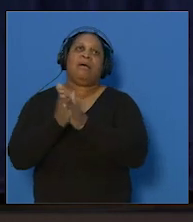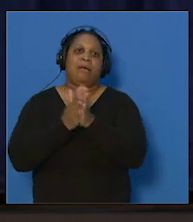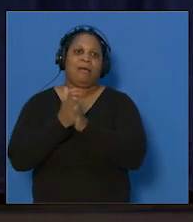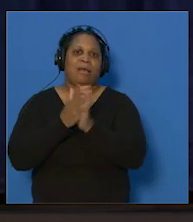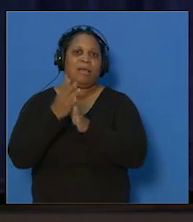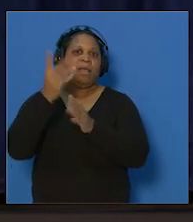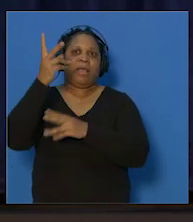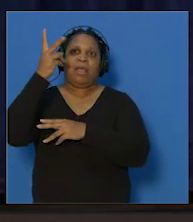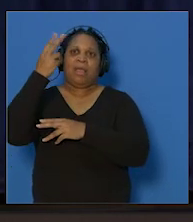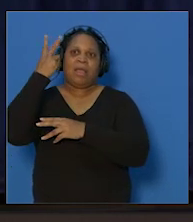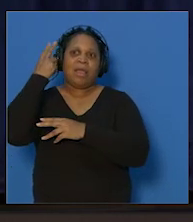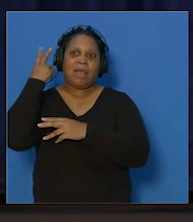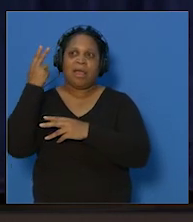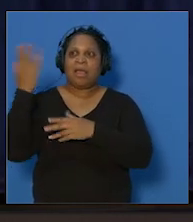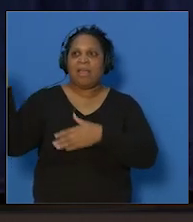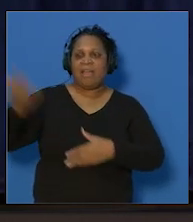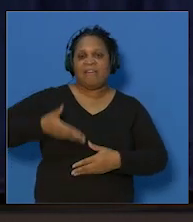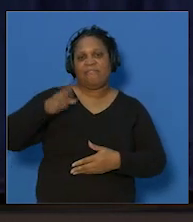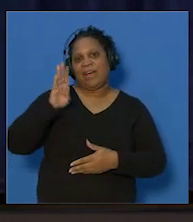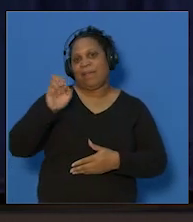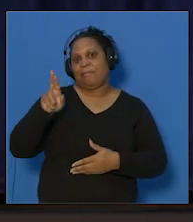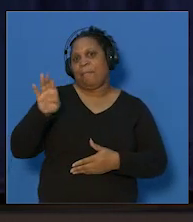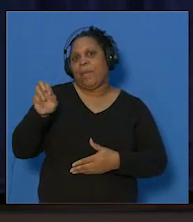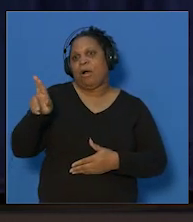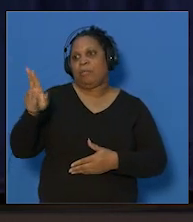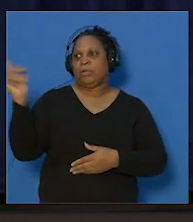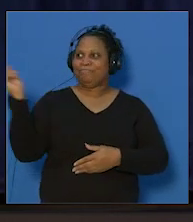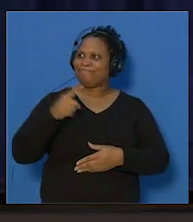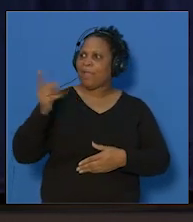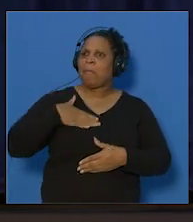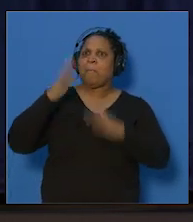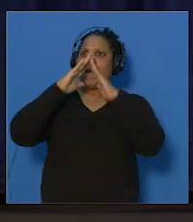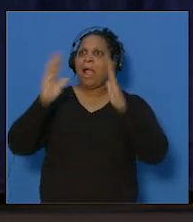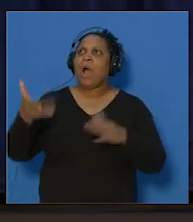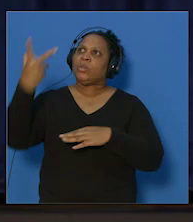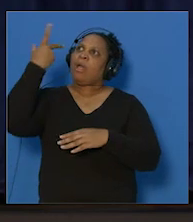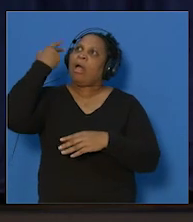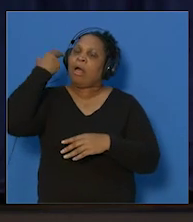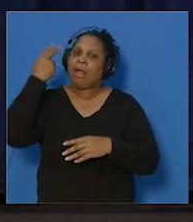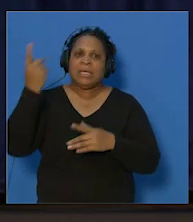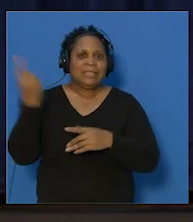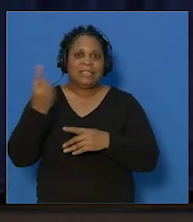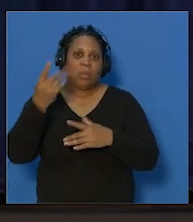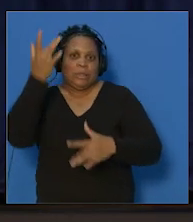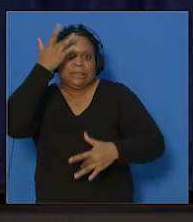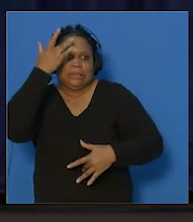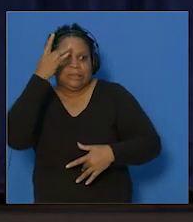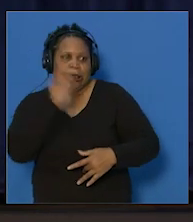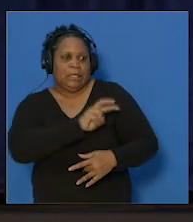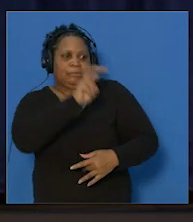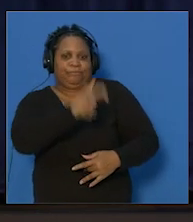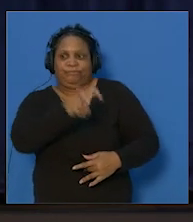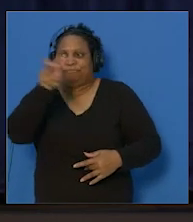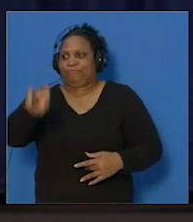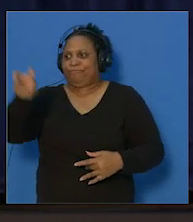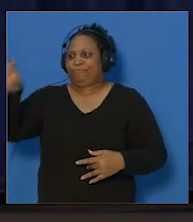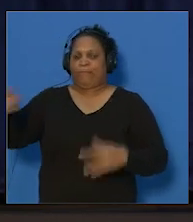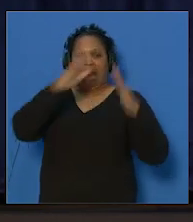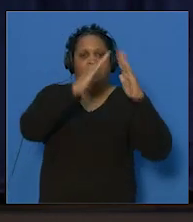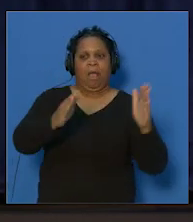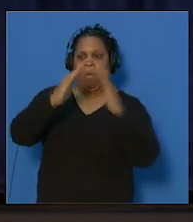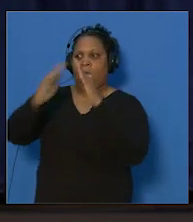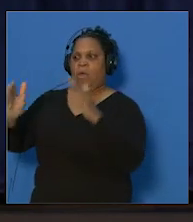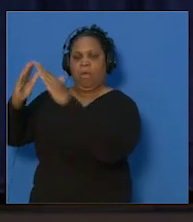to invite their barber over to their house, and their barber cuts their hair, and someone in that house is sick, and they go to another house and go to another house and go to another